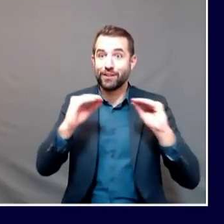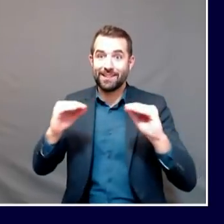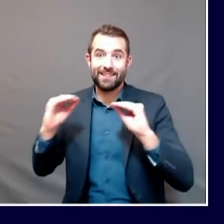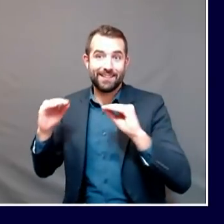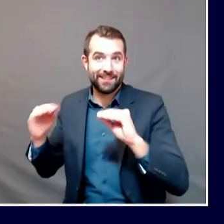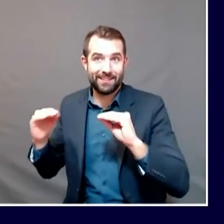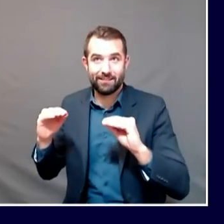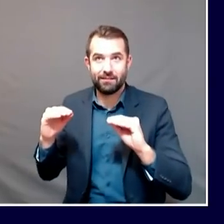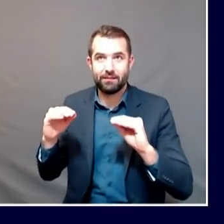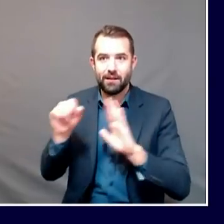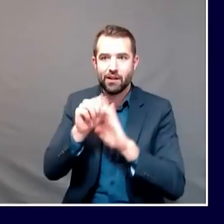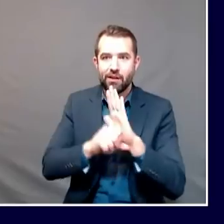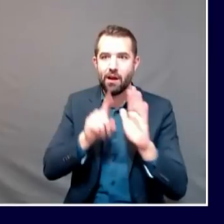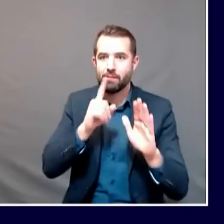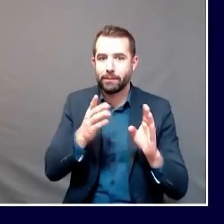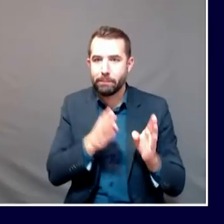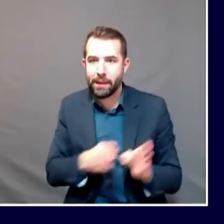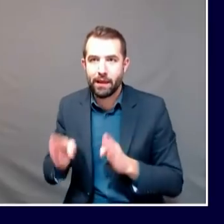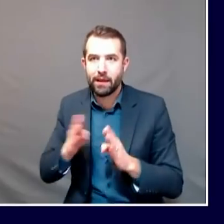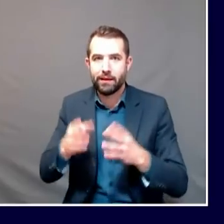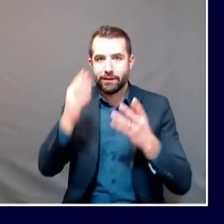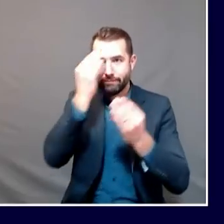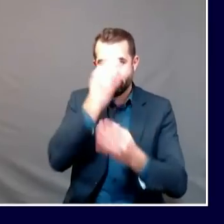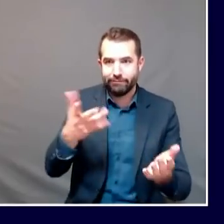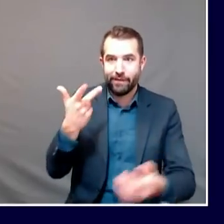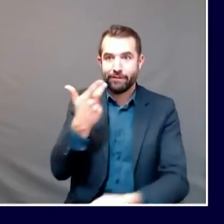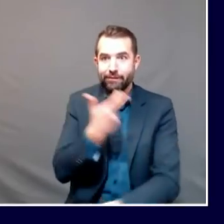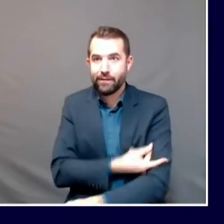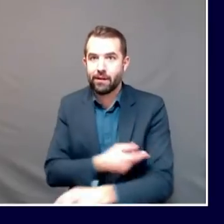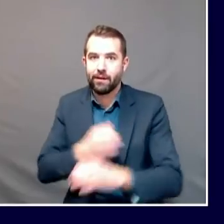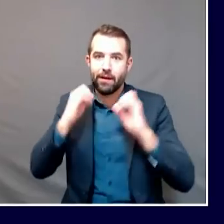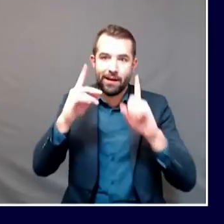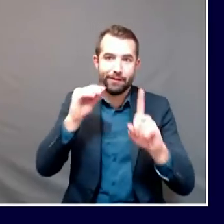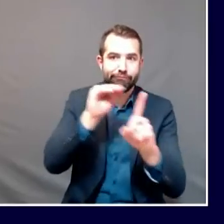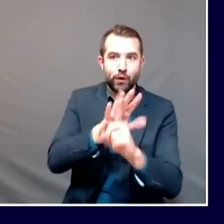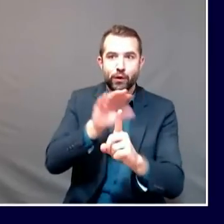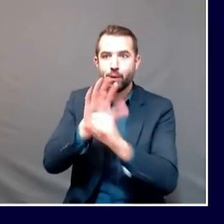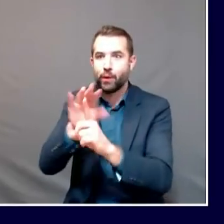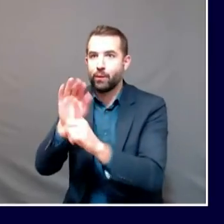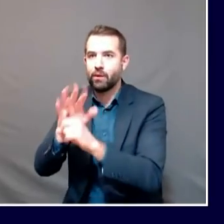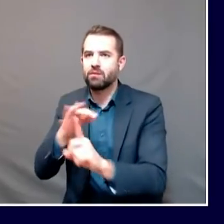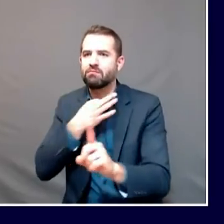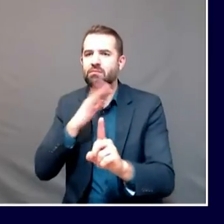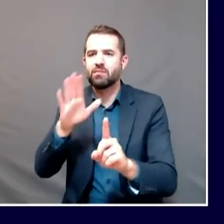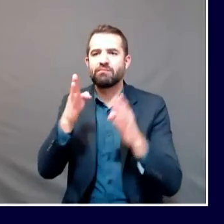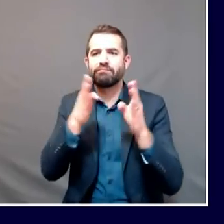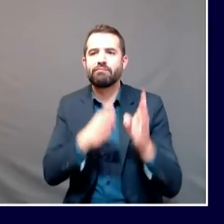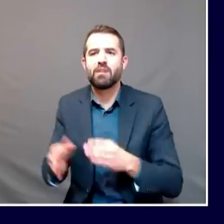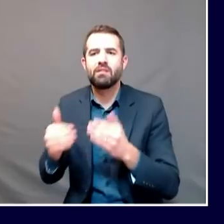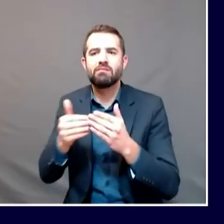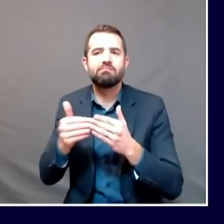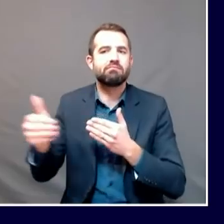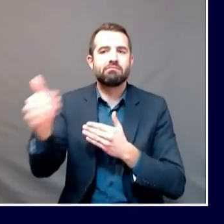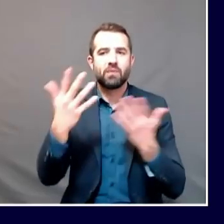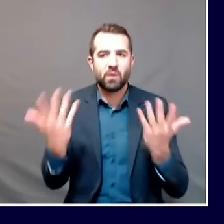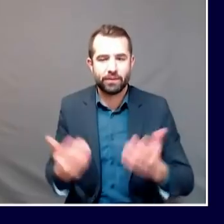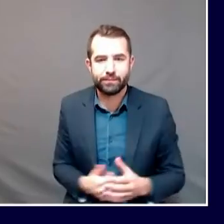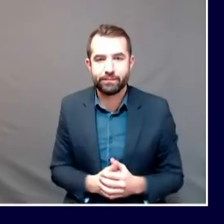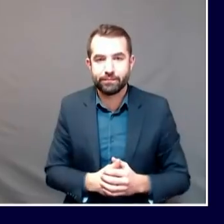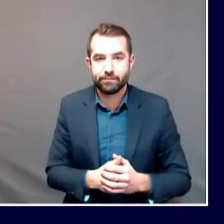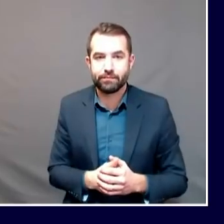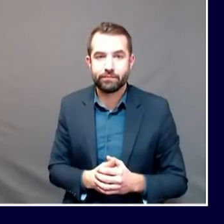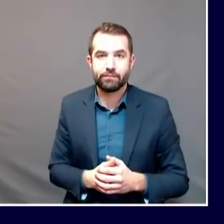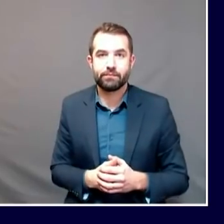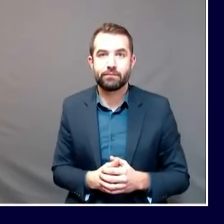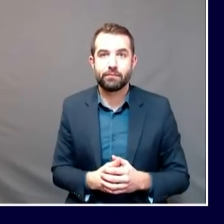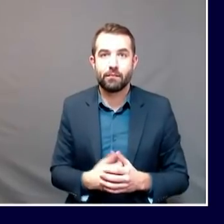or probably has planned at this point. Can you give us an idea of what that's going to look like? Yep. So there are sort of two, maybe even a third